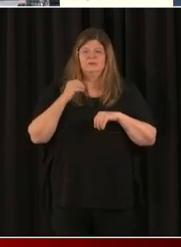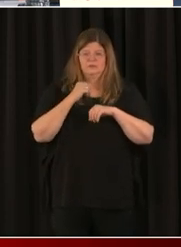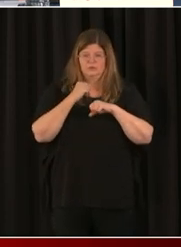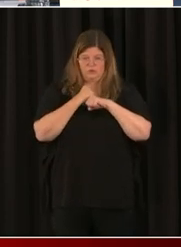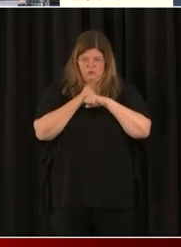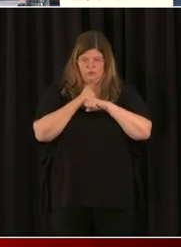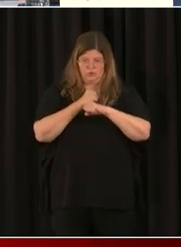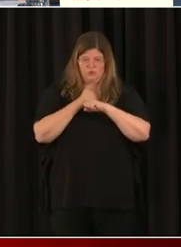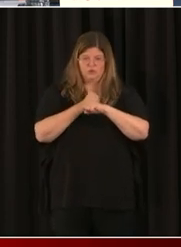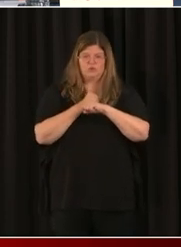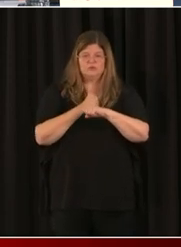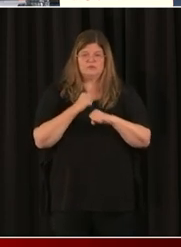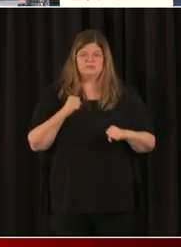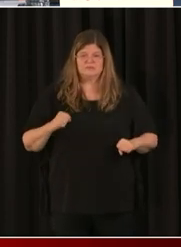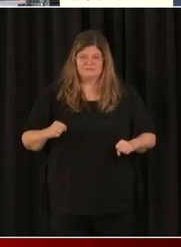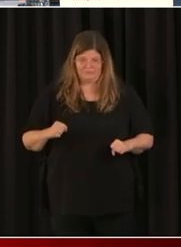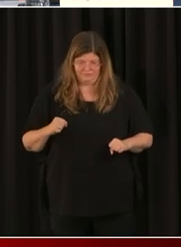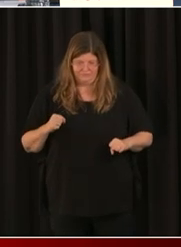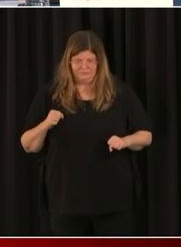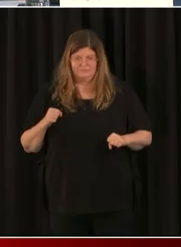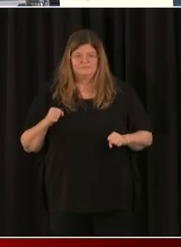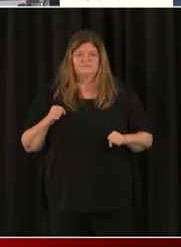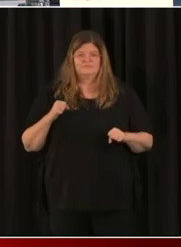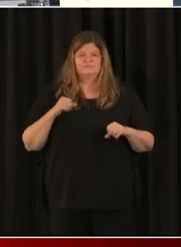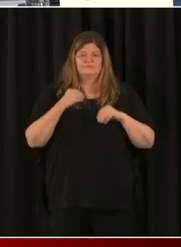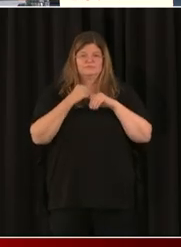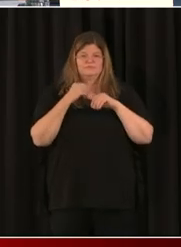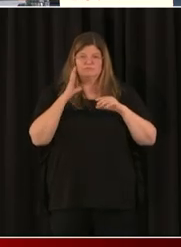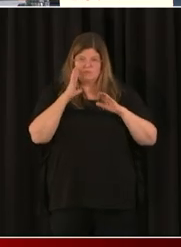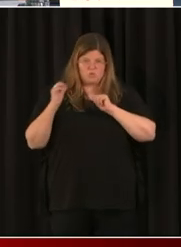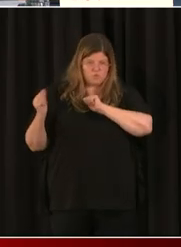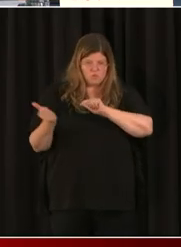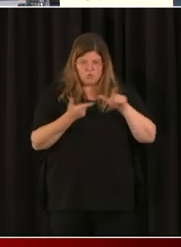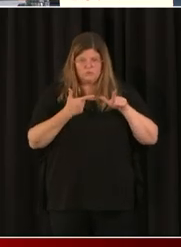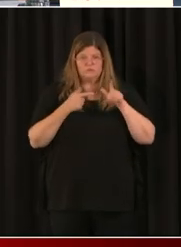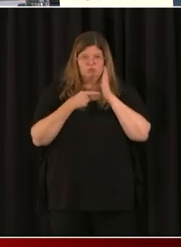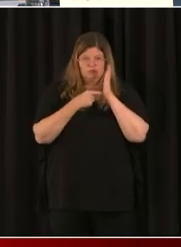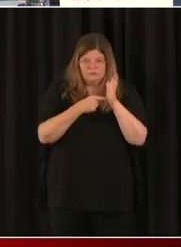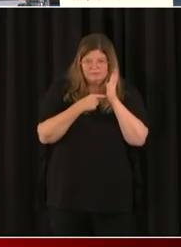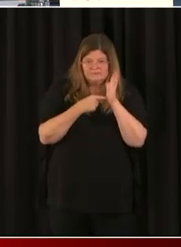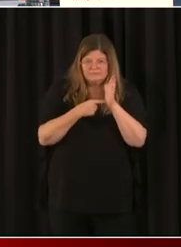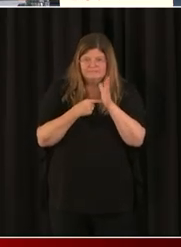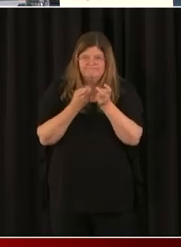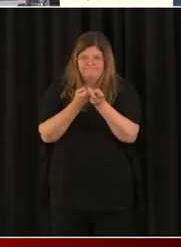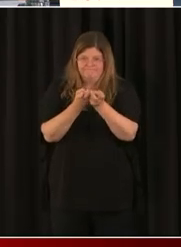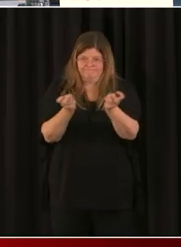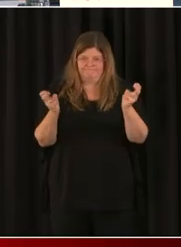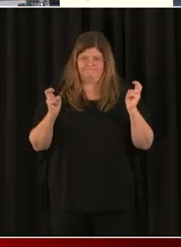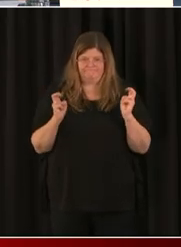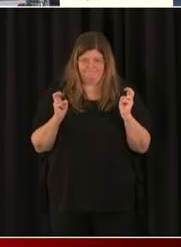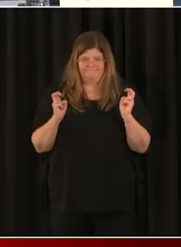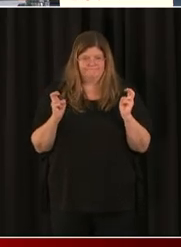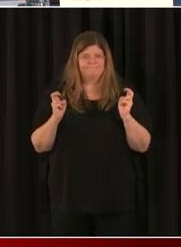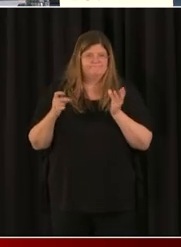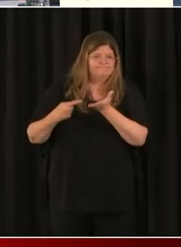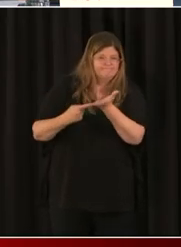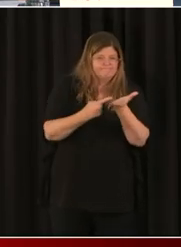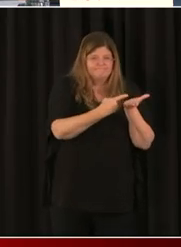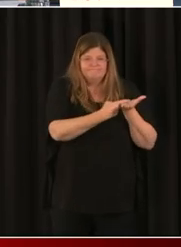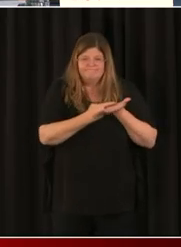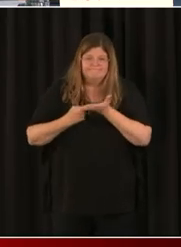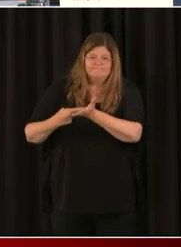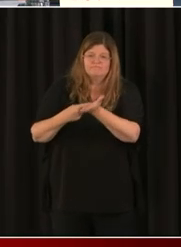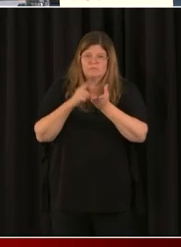Mayor's Office of Religious Affairs, religious leaders across the city, the Office of the Deputy Mayor for Planning and Economic Development,